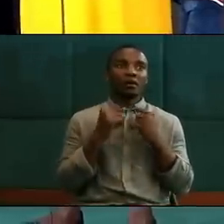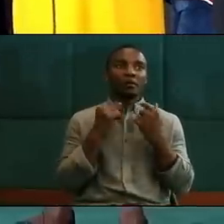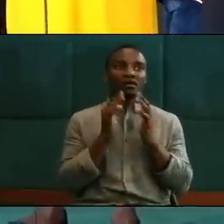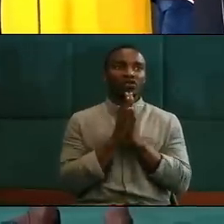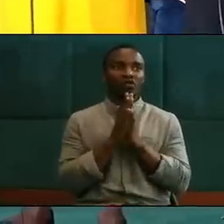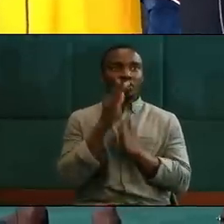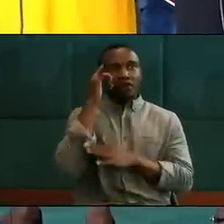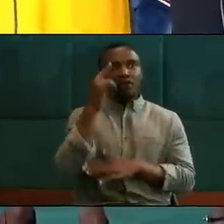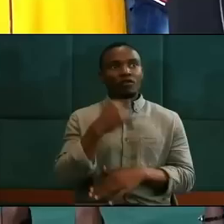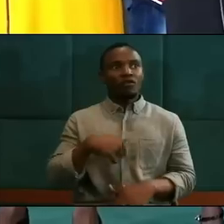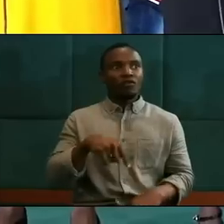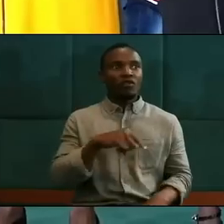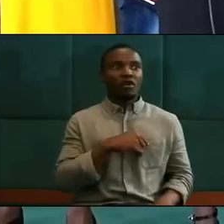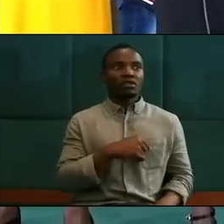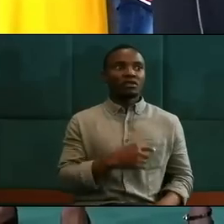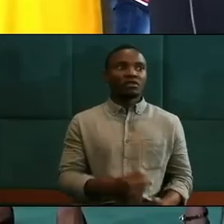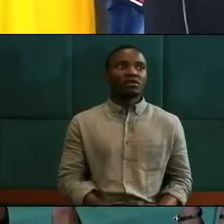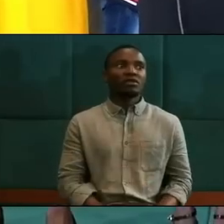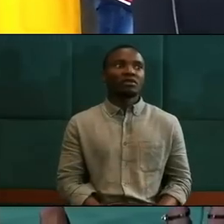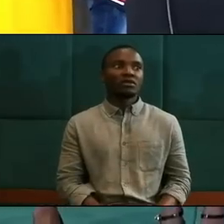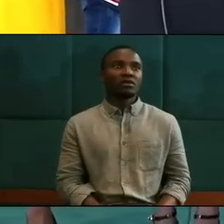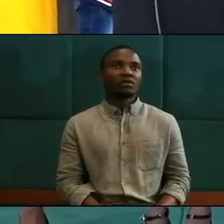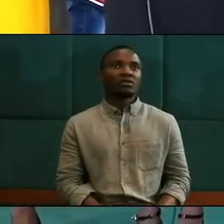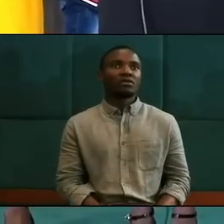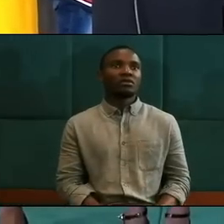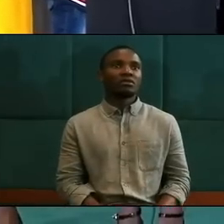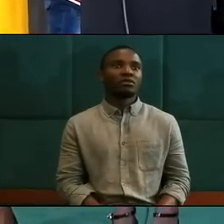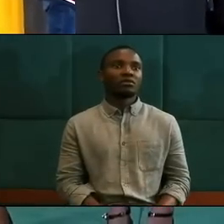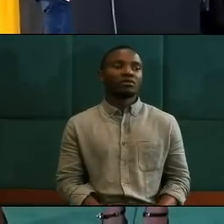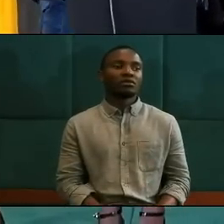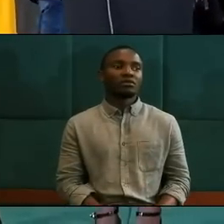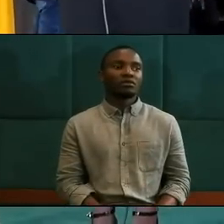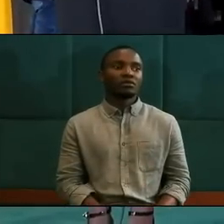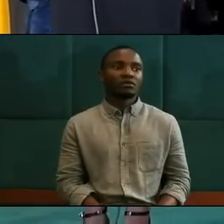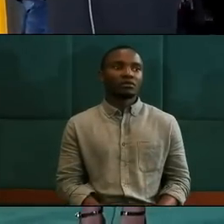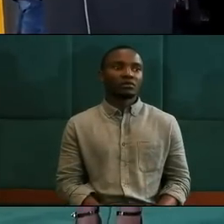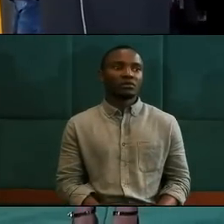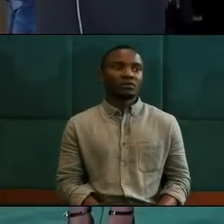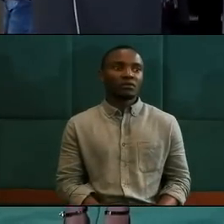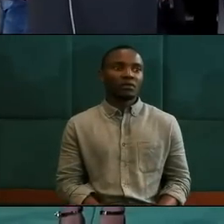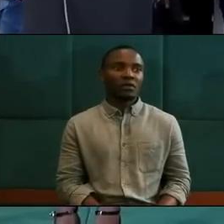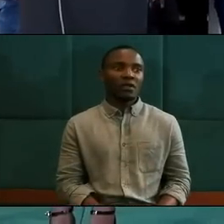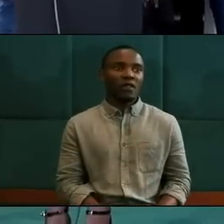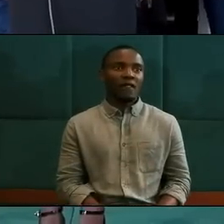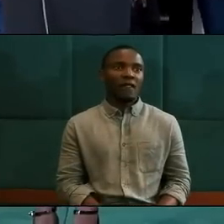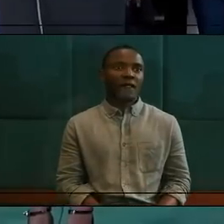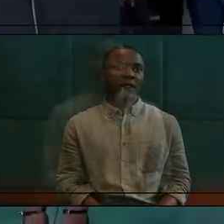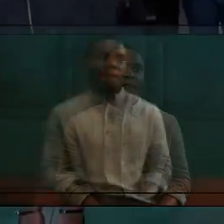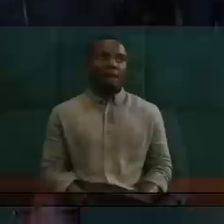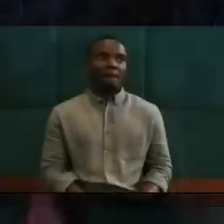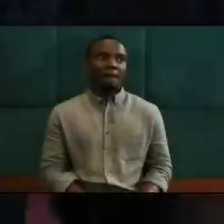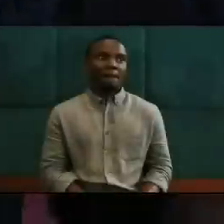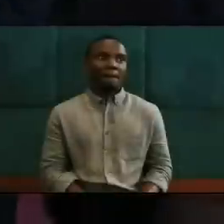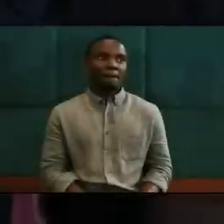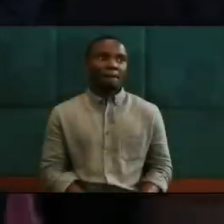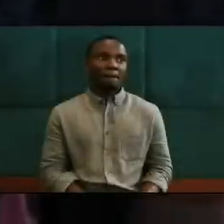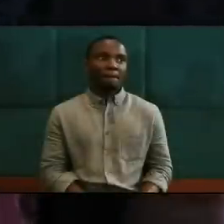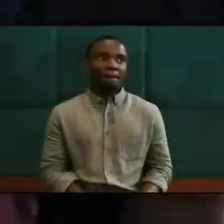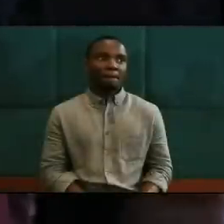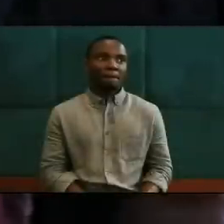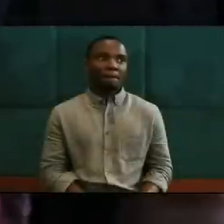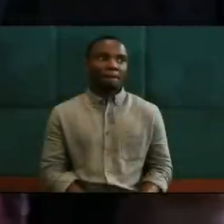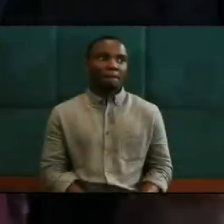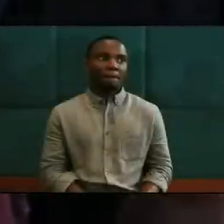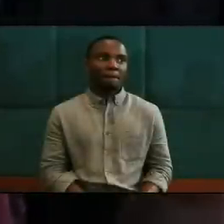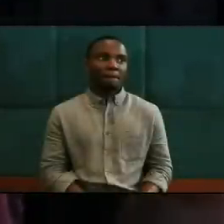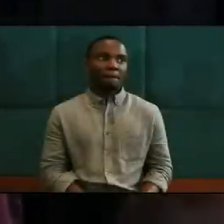us. To give God thanks for those who came forward and to take us from there.